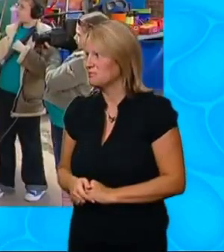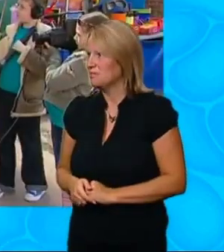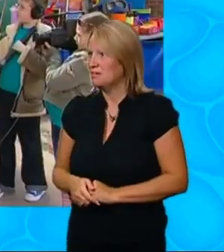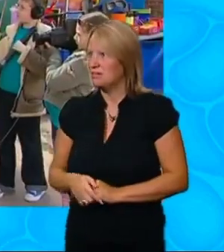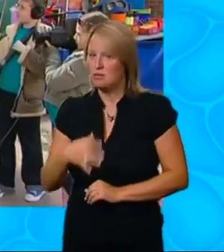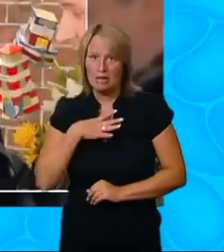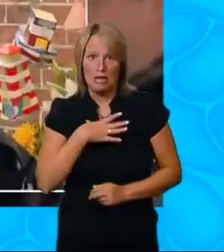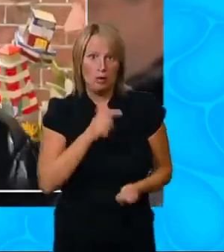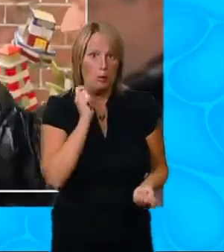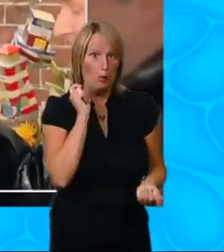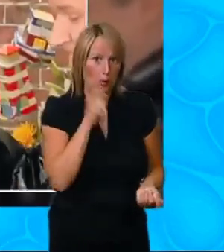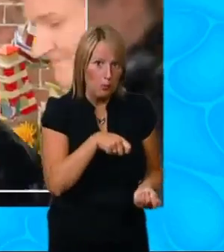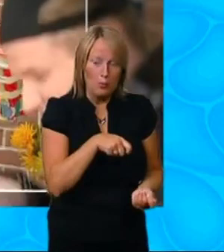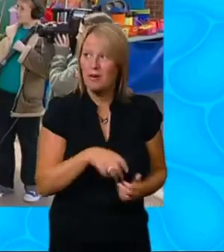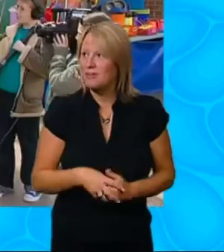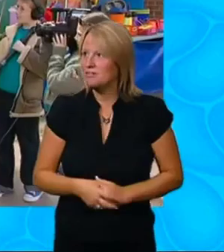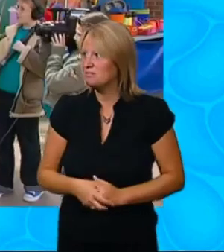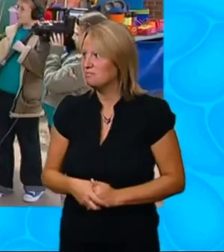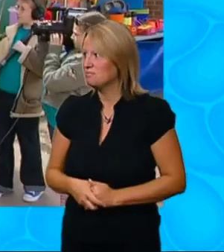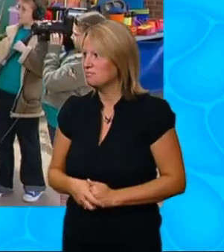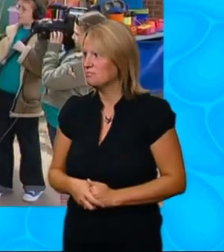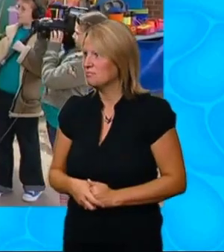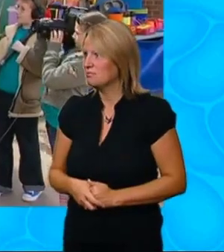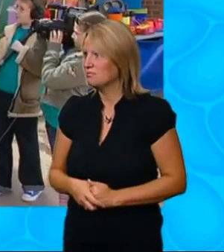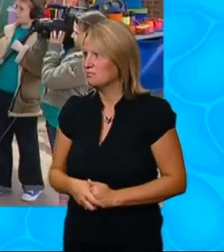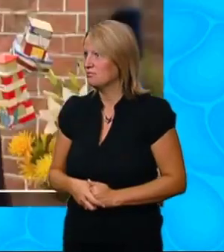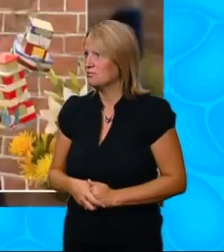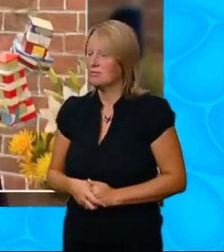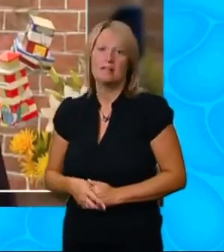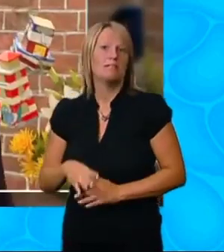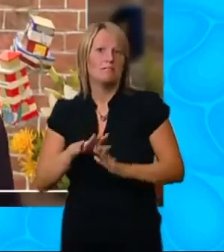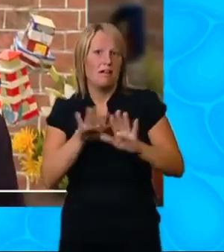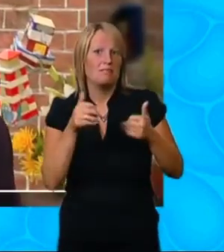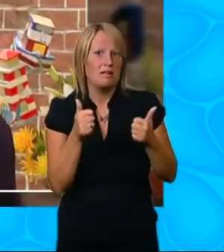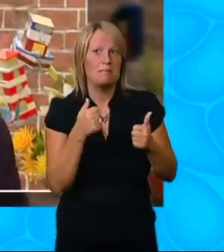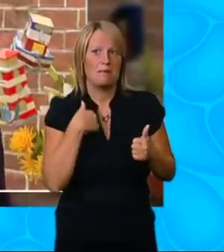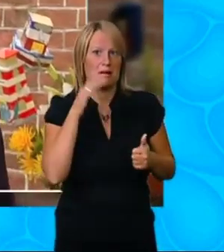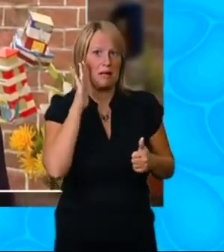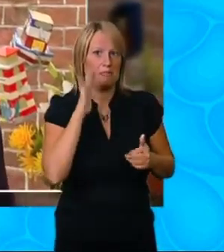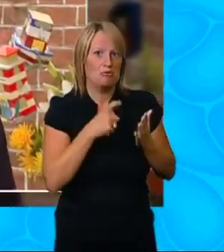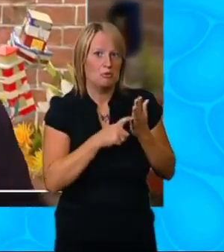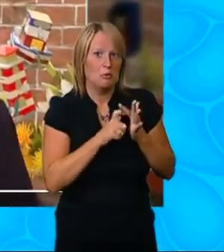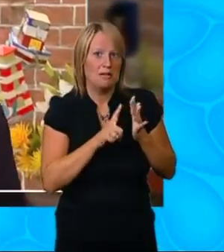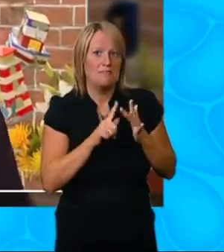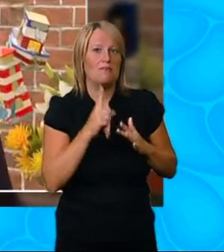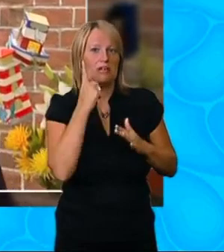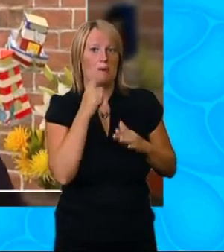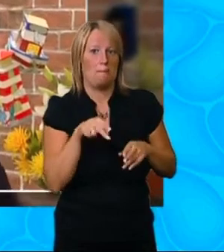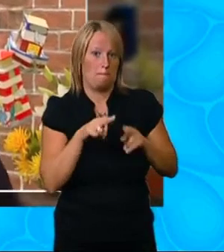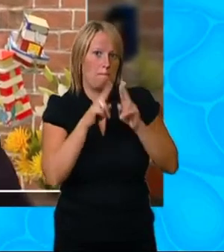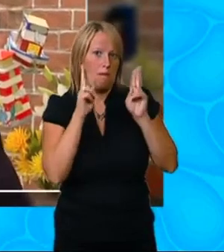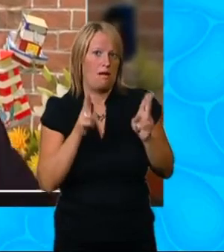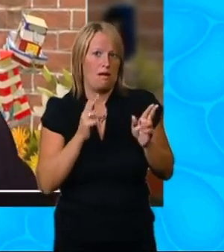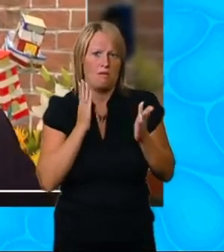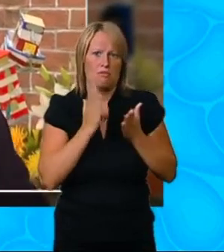Rudy on the market stall, take one. And action! Hello, everybody. My name's Rudy. First